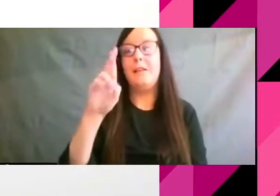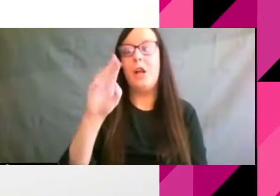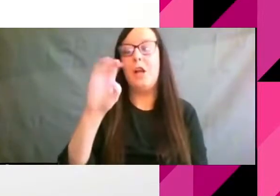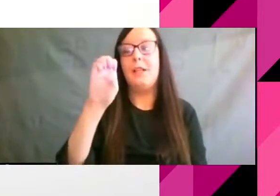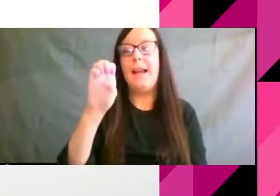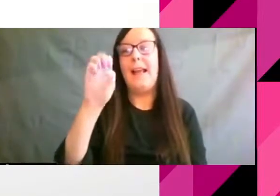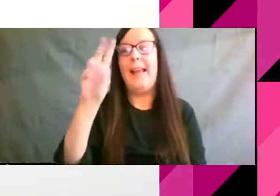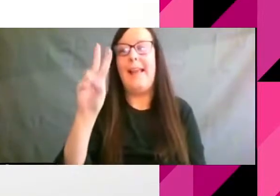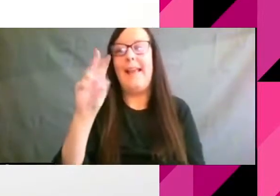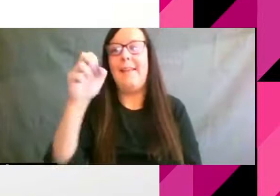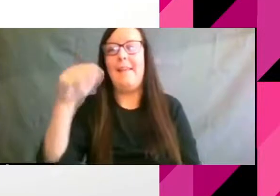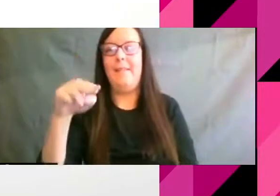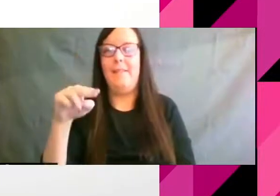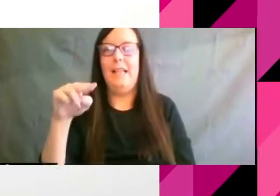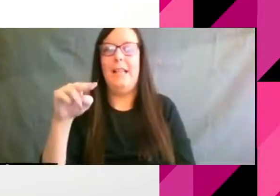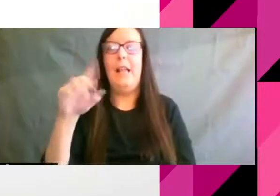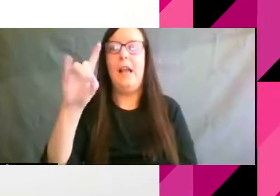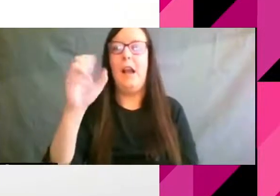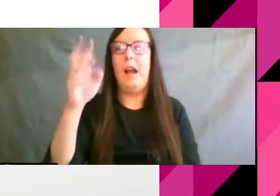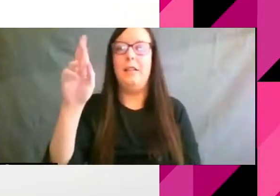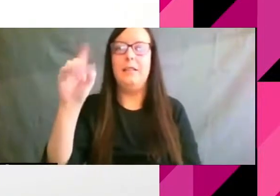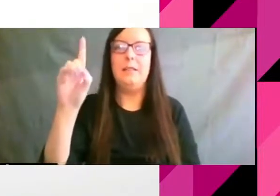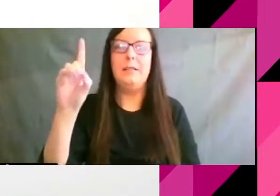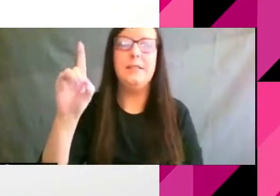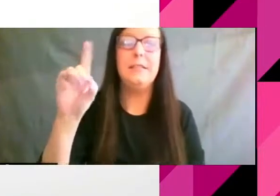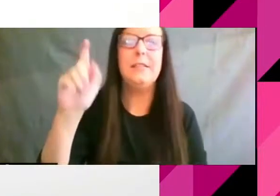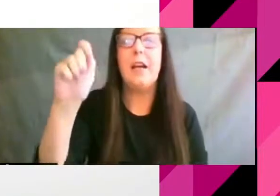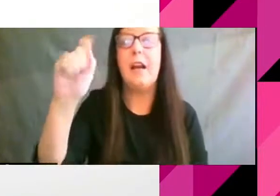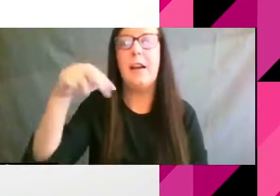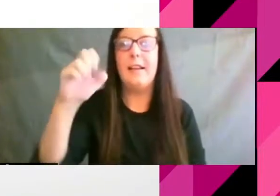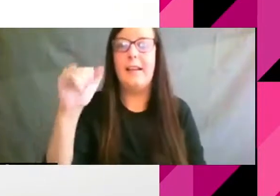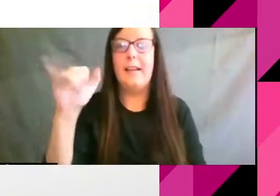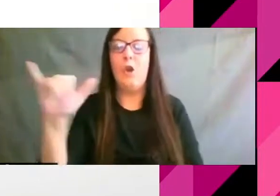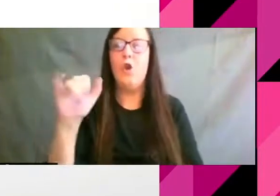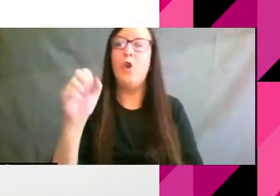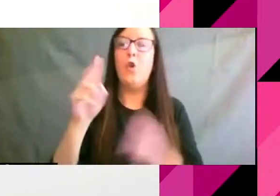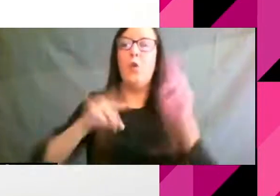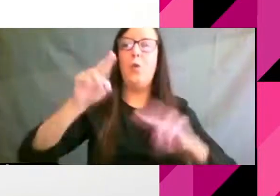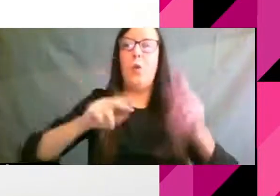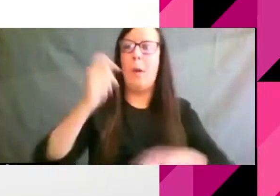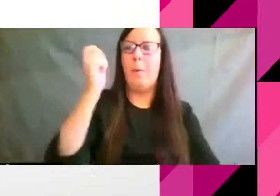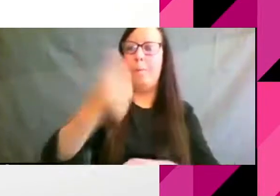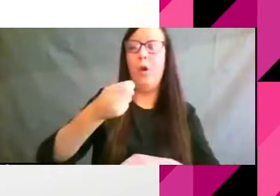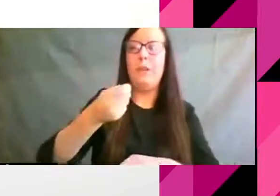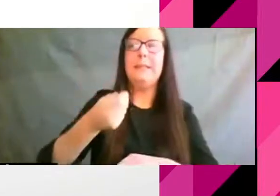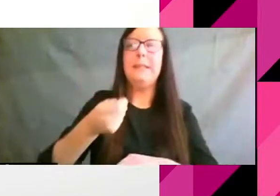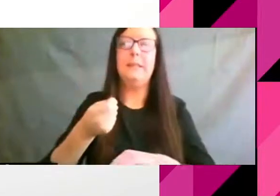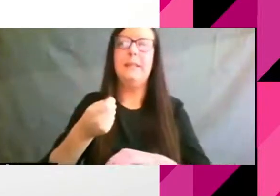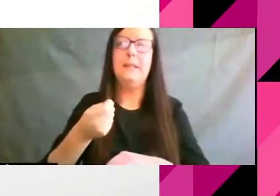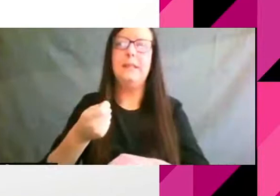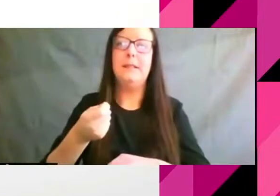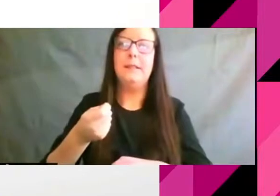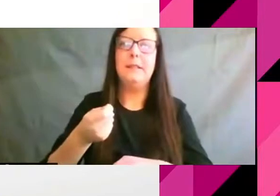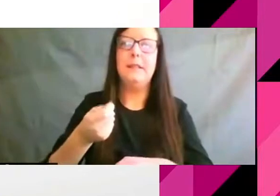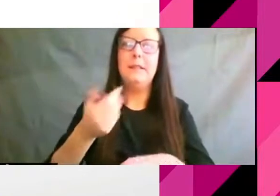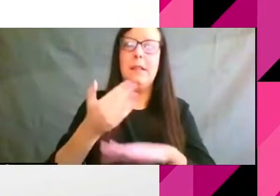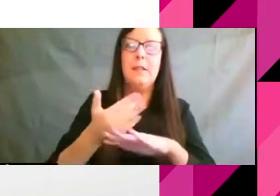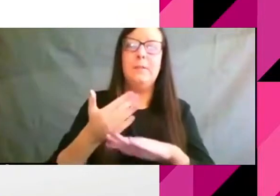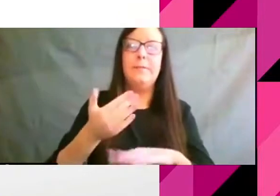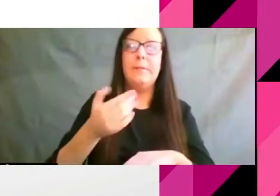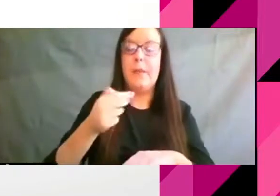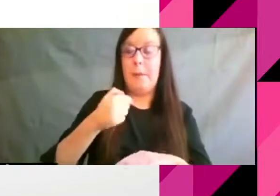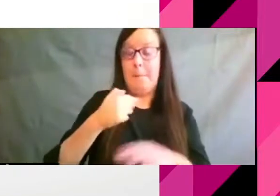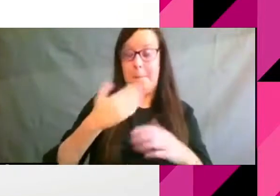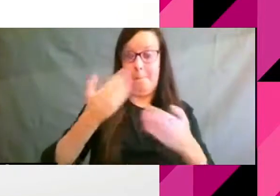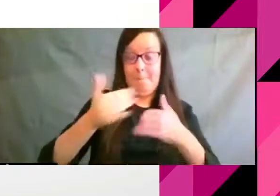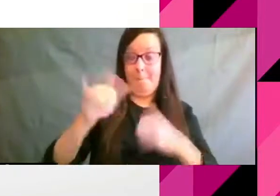and I'm the newly appointed director of the National Disability Authority. I may be a familiar face to some of you, having led the NDA's